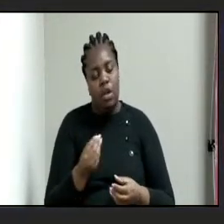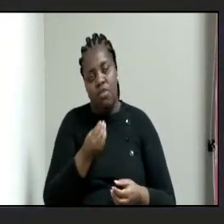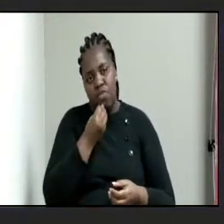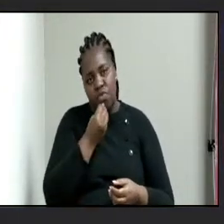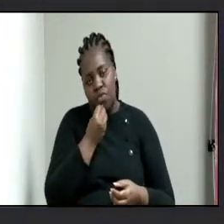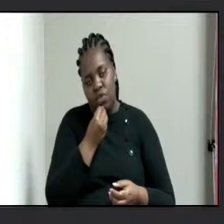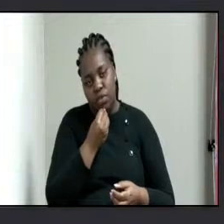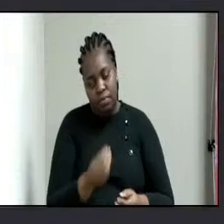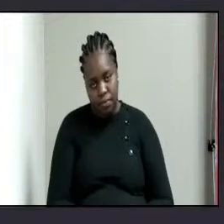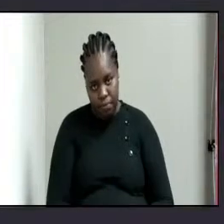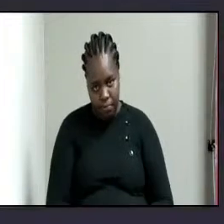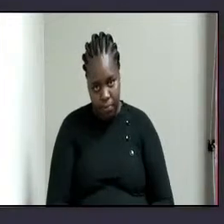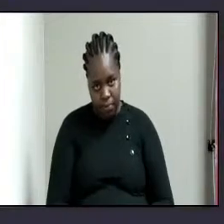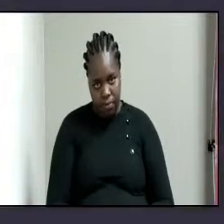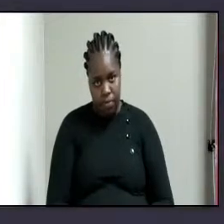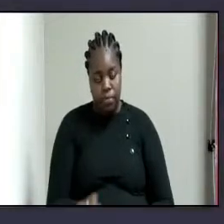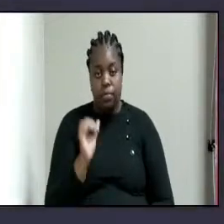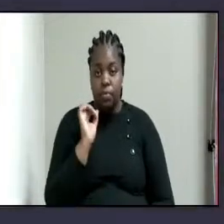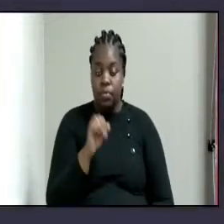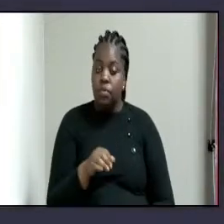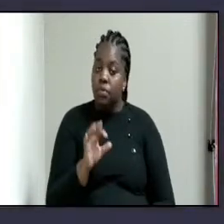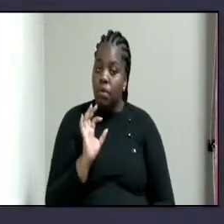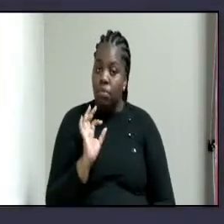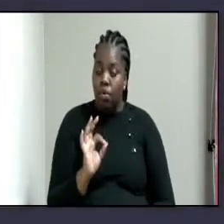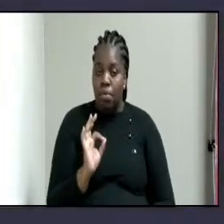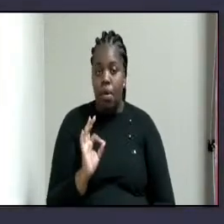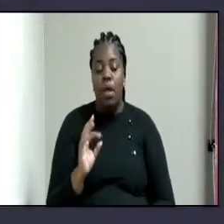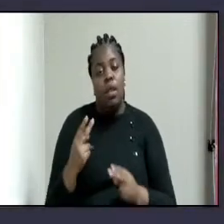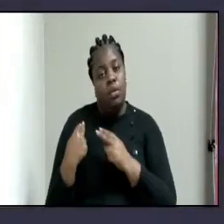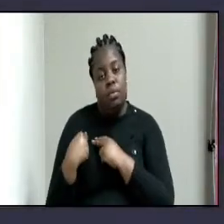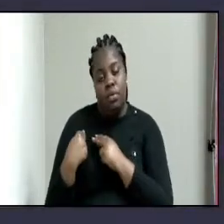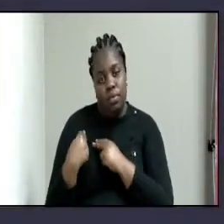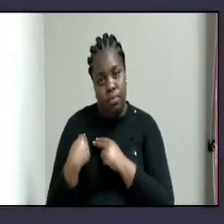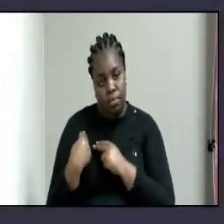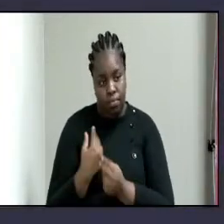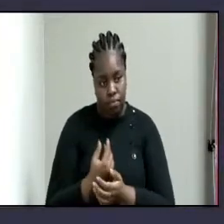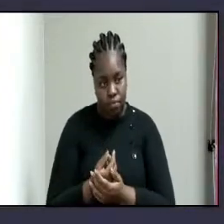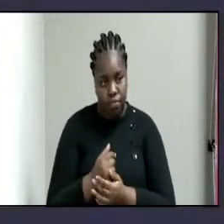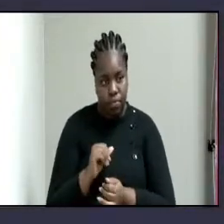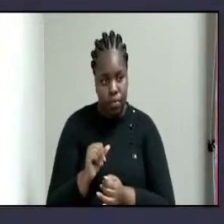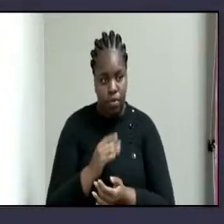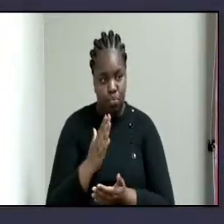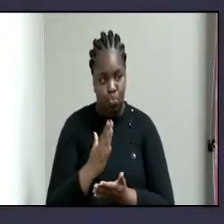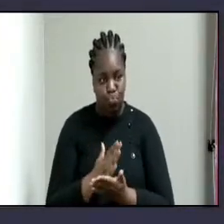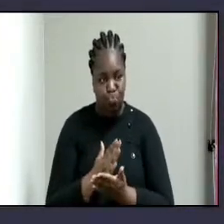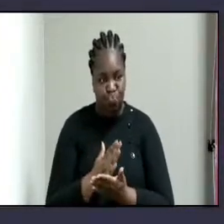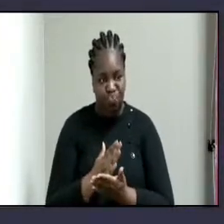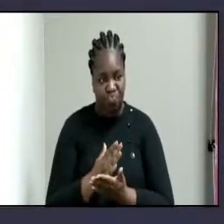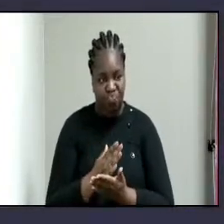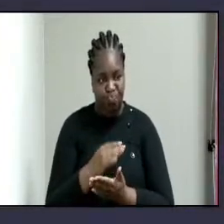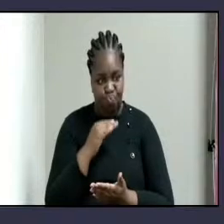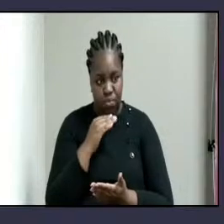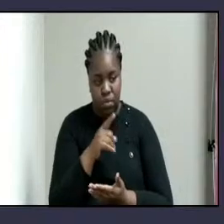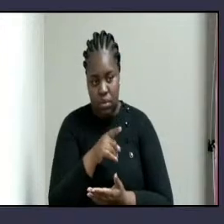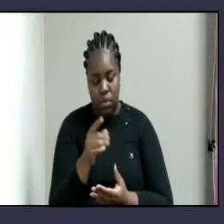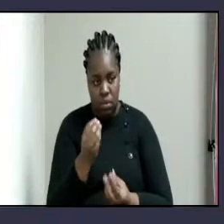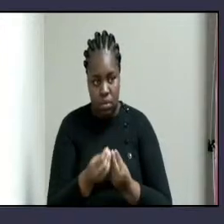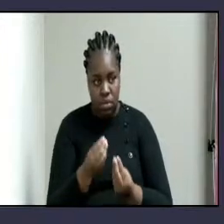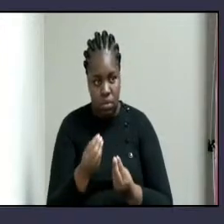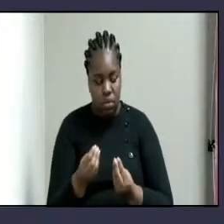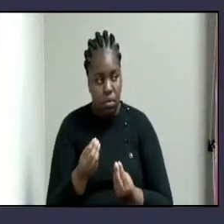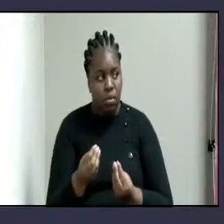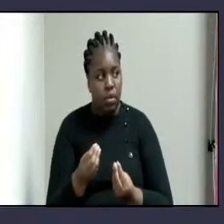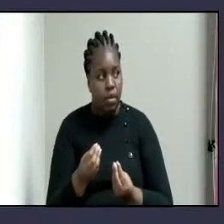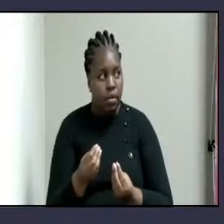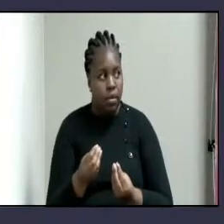lack of food. And of course, proper accountability mechanisms to ensure that what is intended for children gets to the